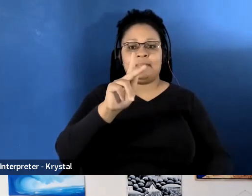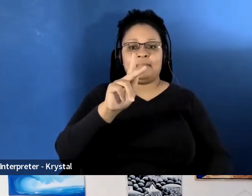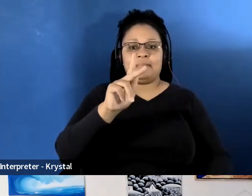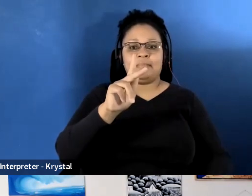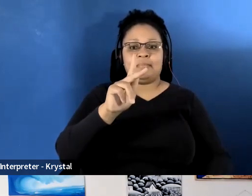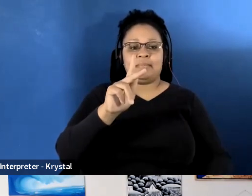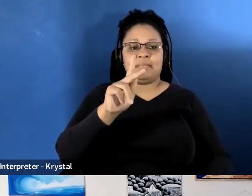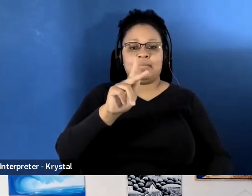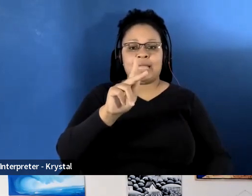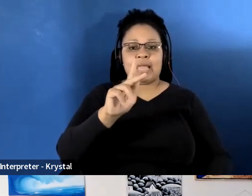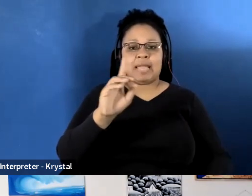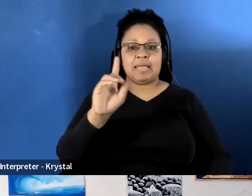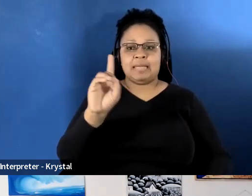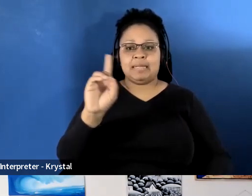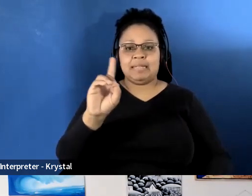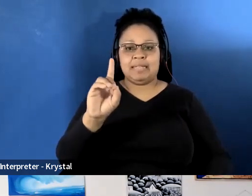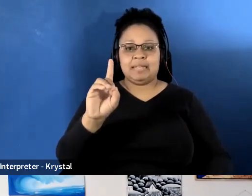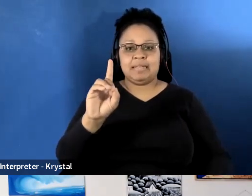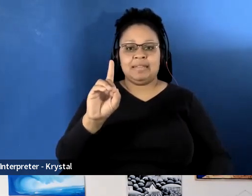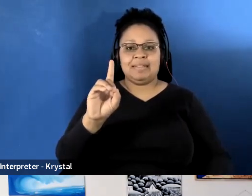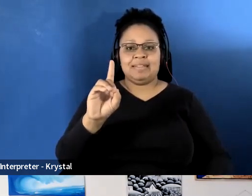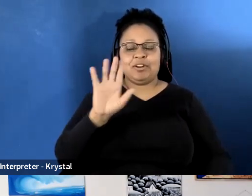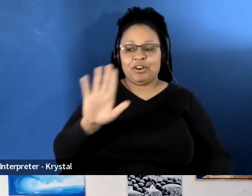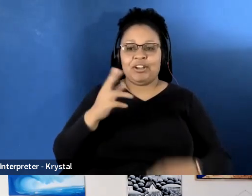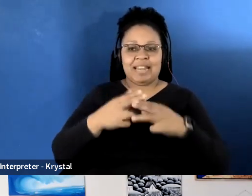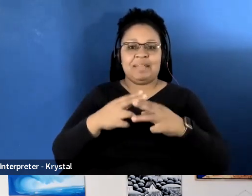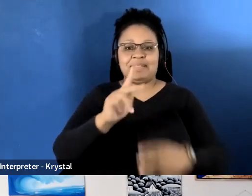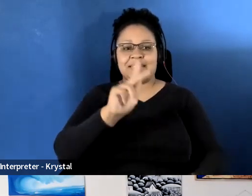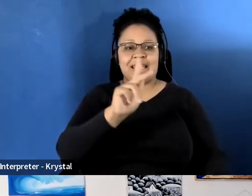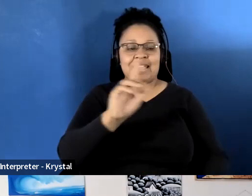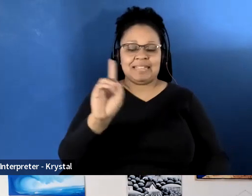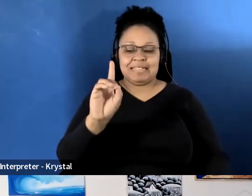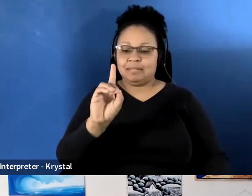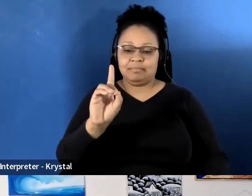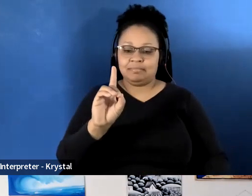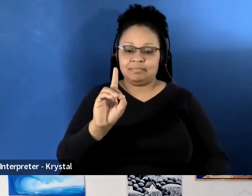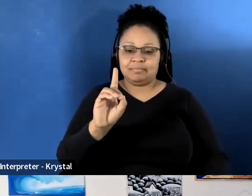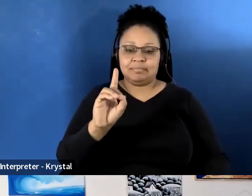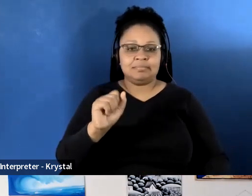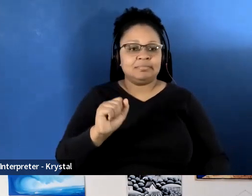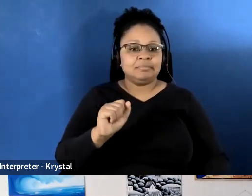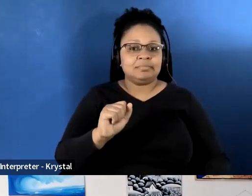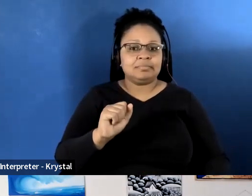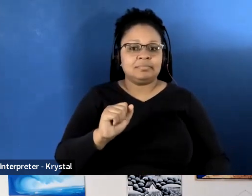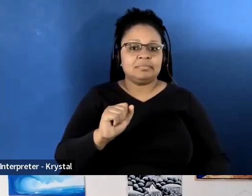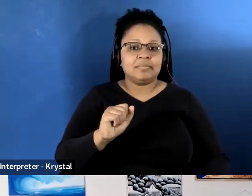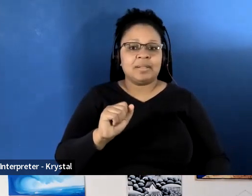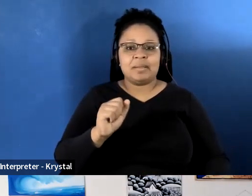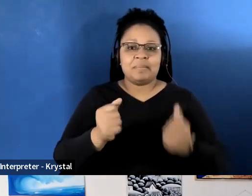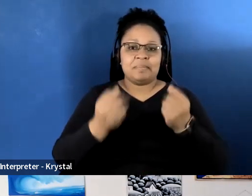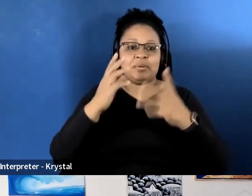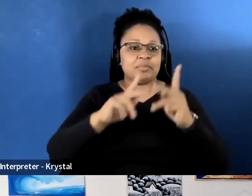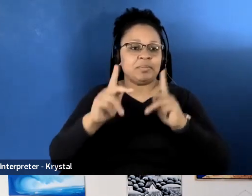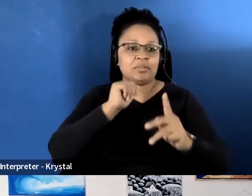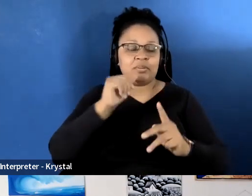just a K, and it's just a D. So it's pretty simple. yeah, And I'll her just put a email will link have to my that in there.